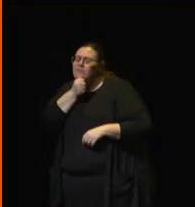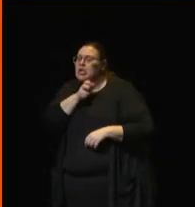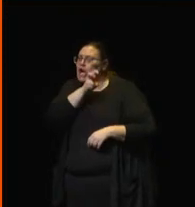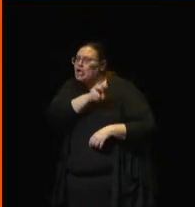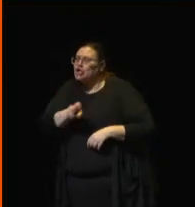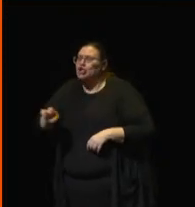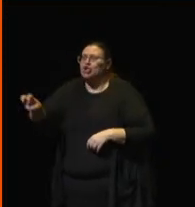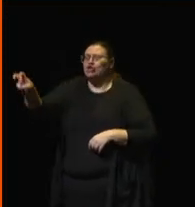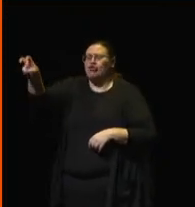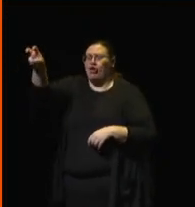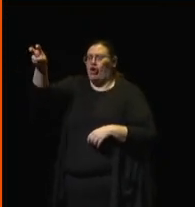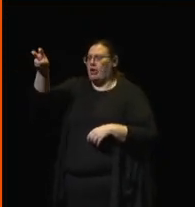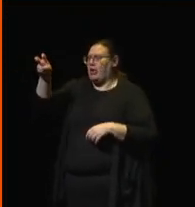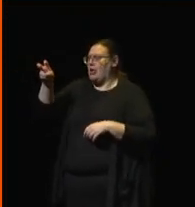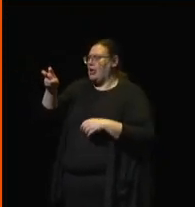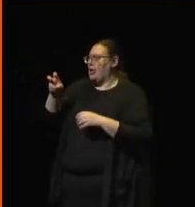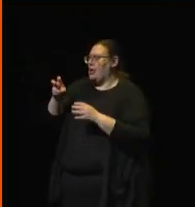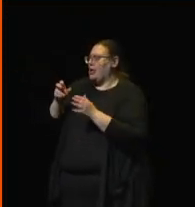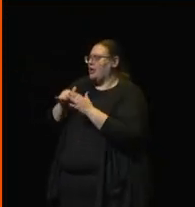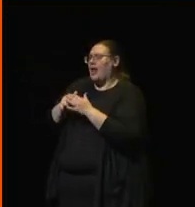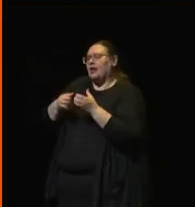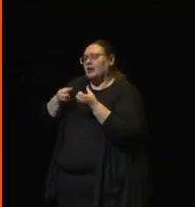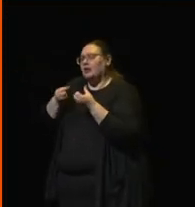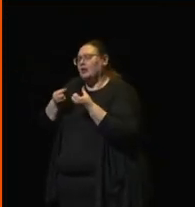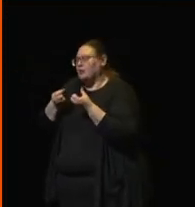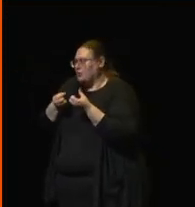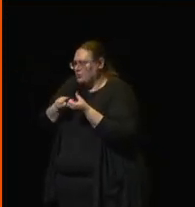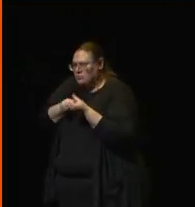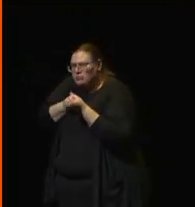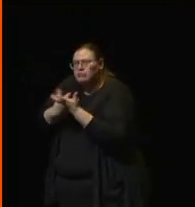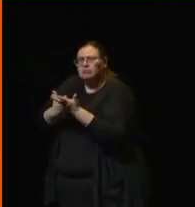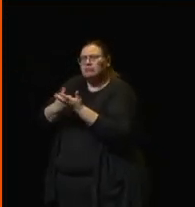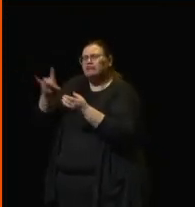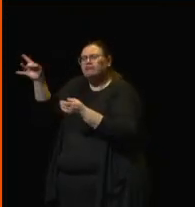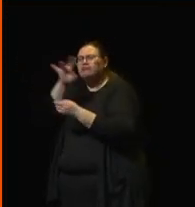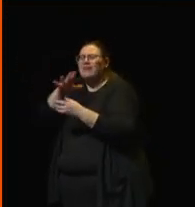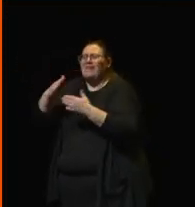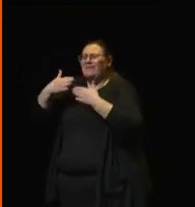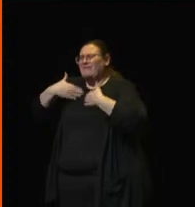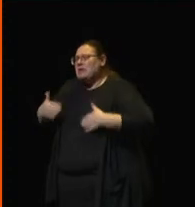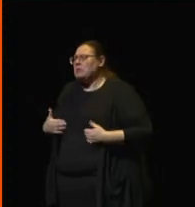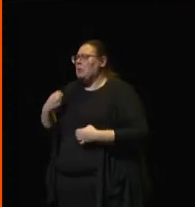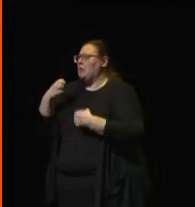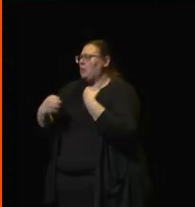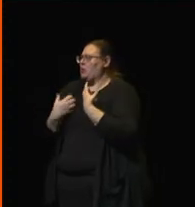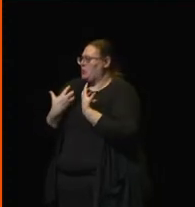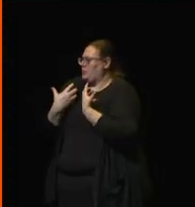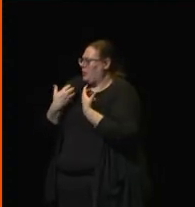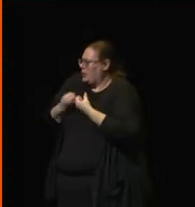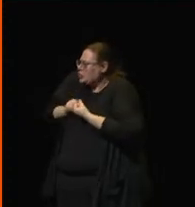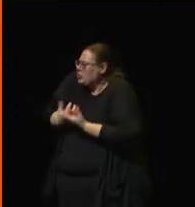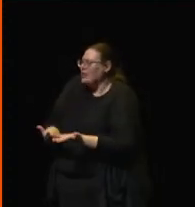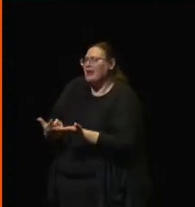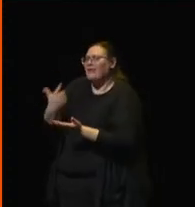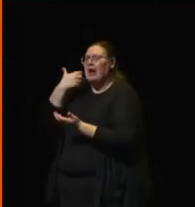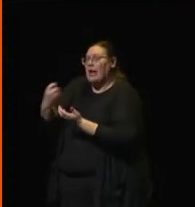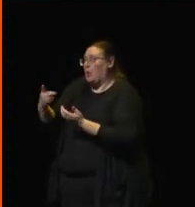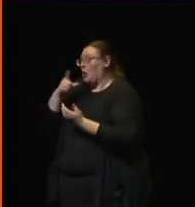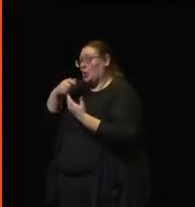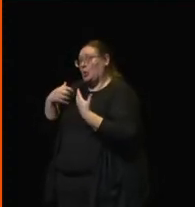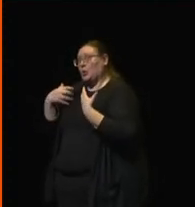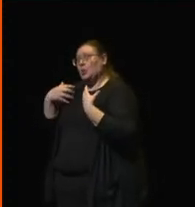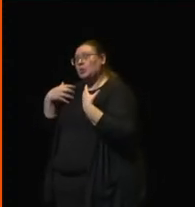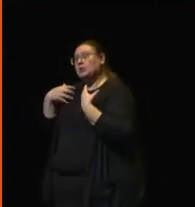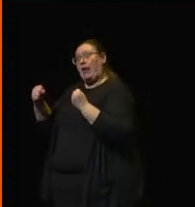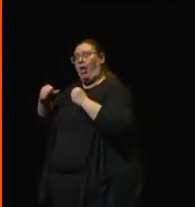have left a physical and emotional toll on even the healthiest person, let alone someone whose body